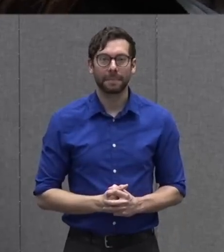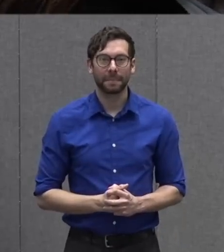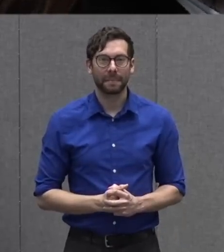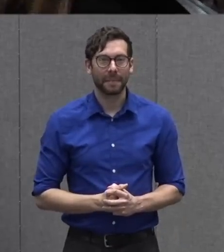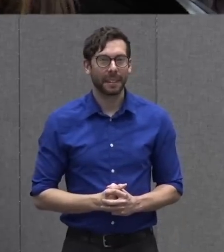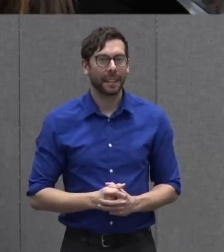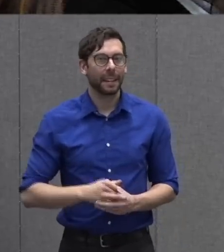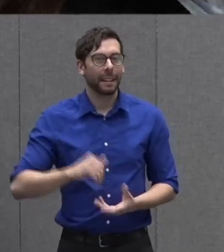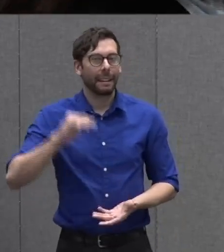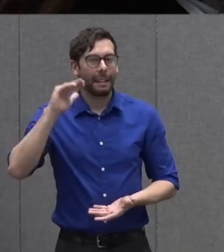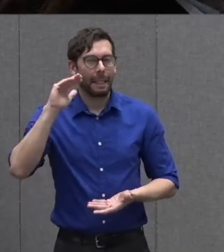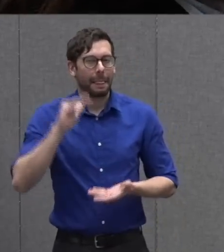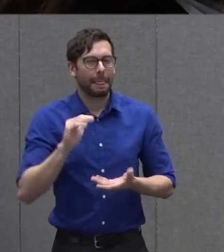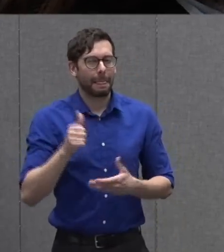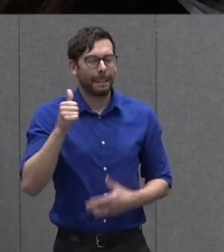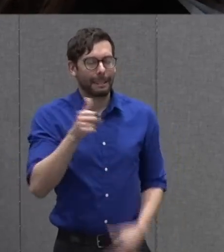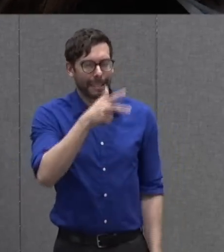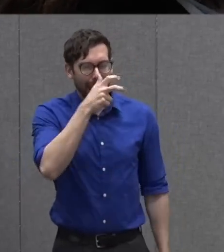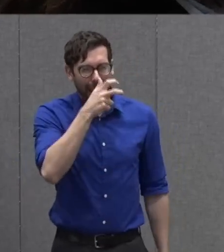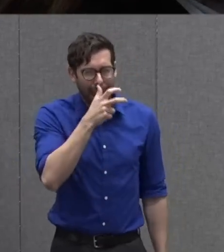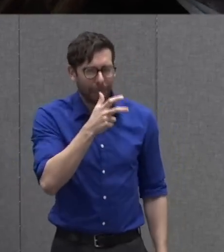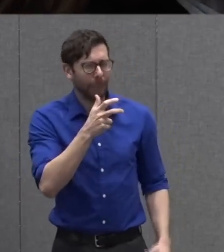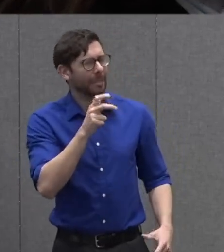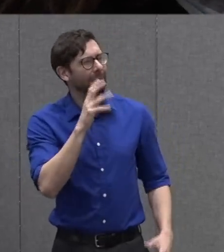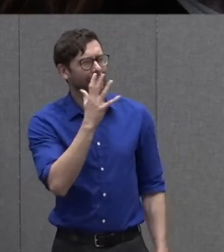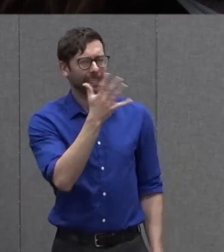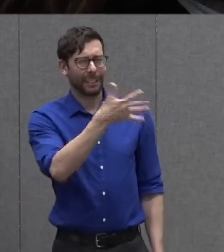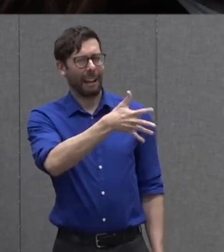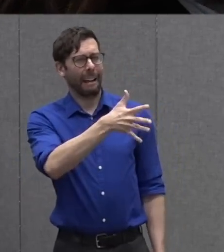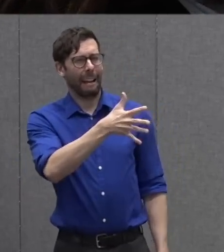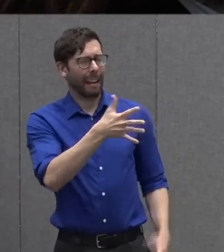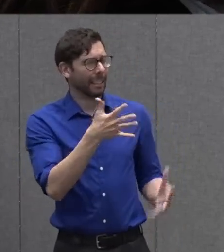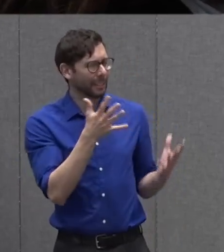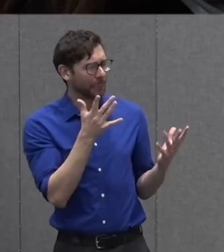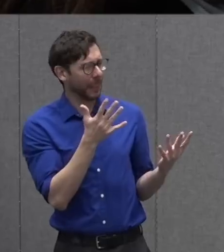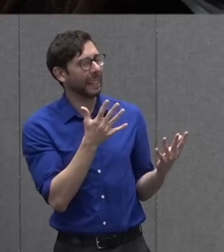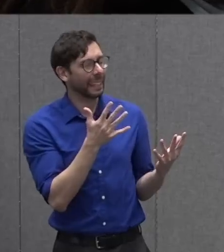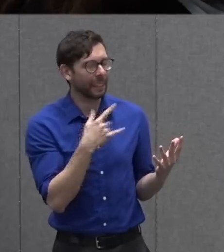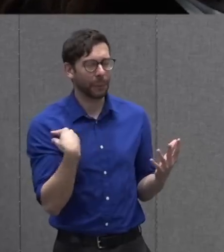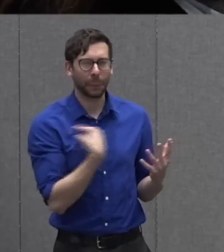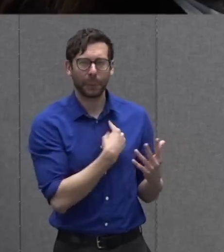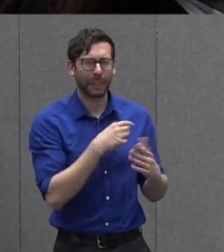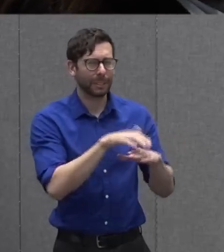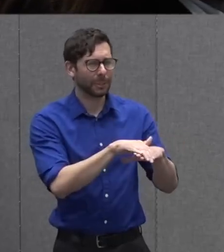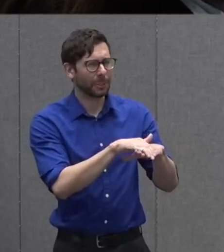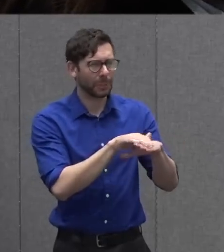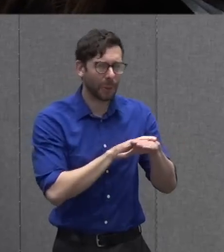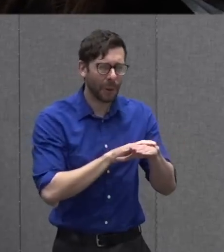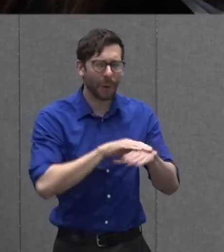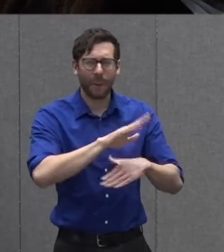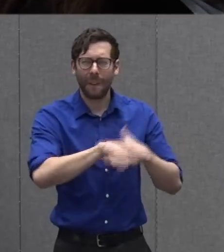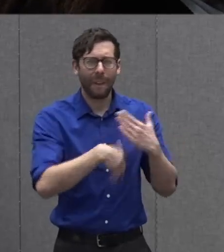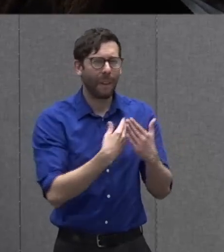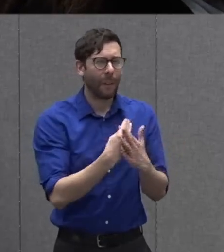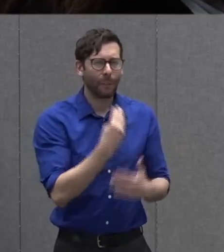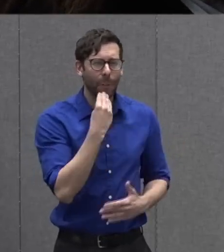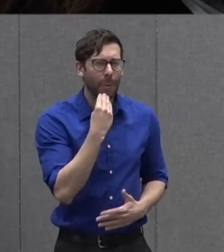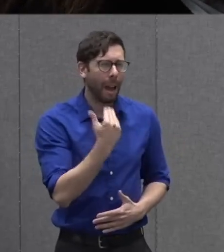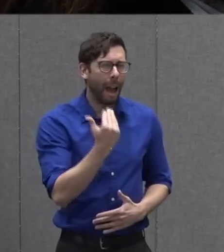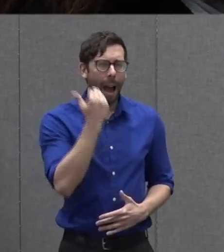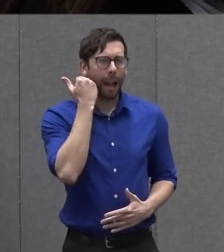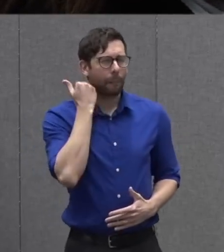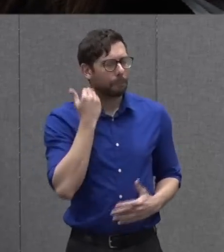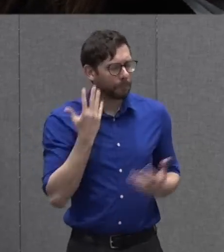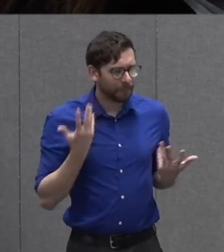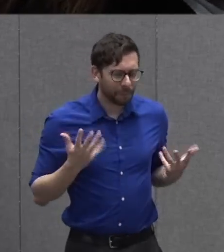Stop! Shrieked the littlest ant. We're moving way too slow. All the food will be long gone unless we